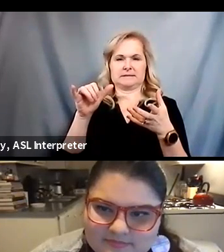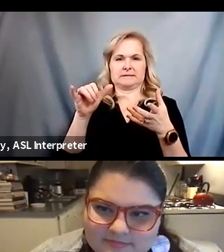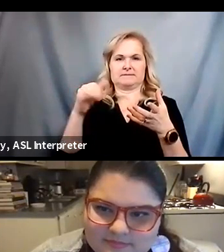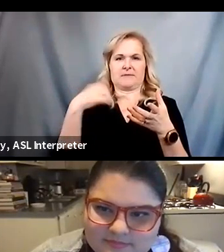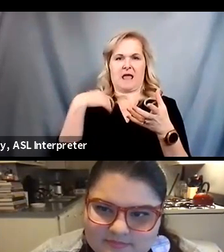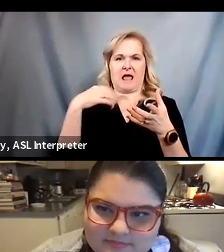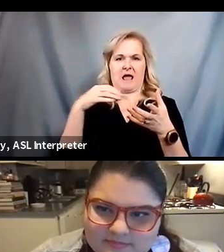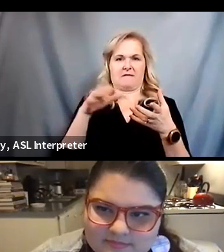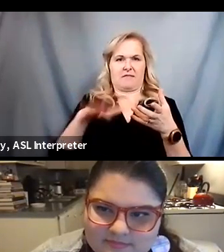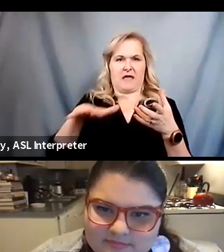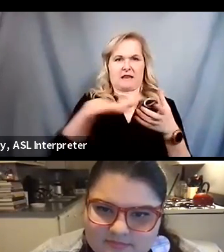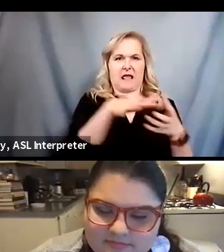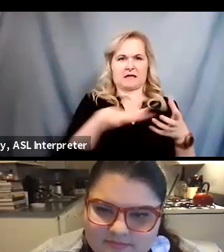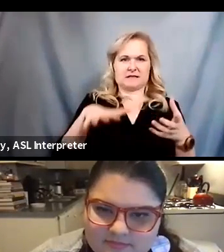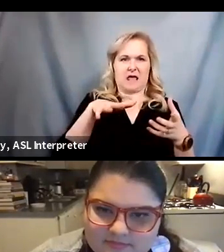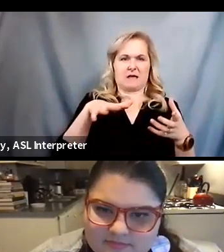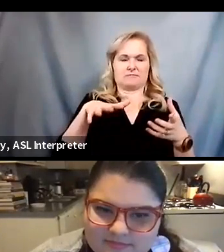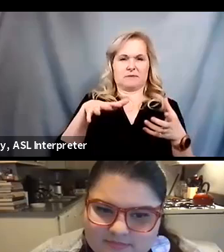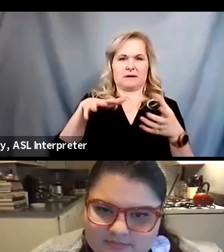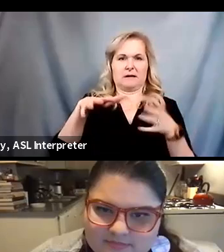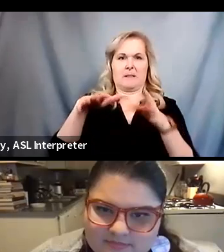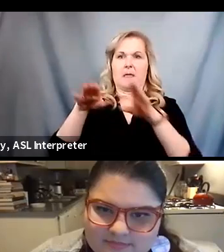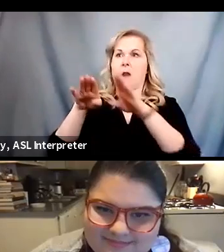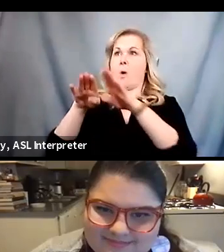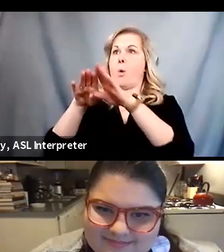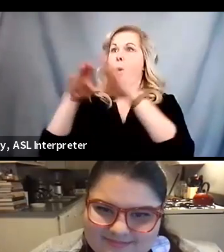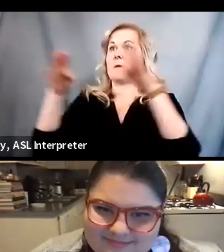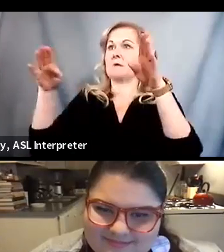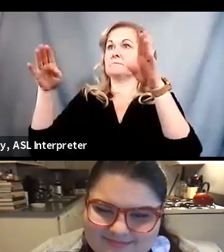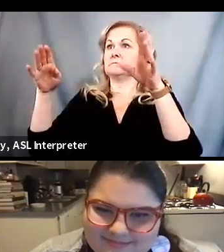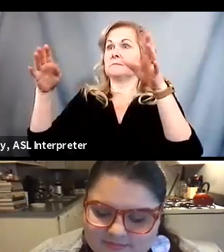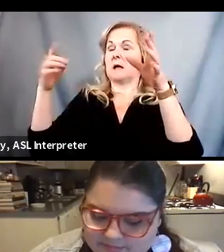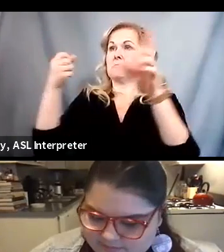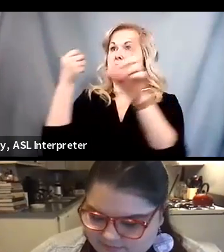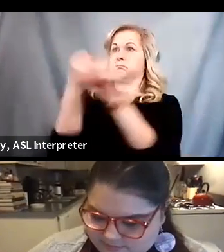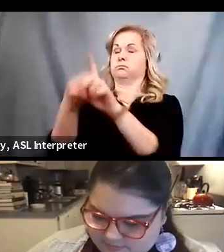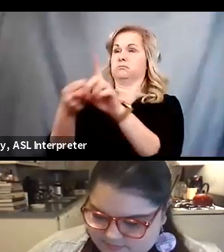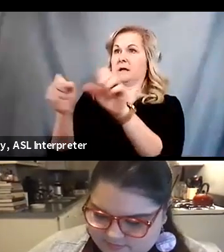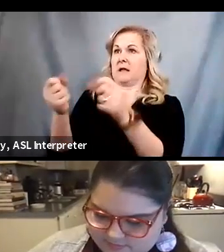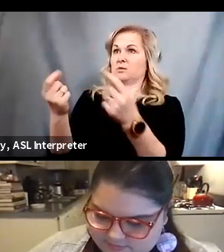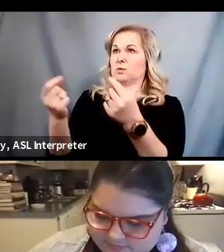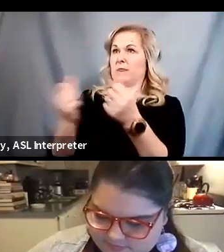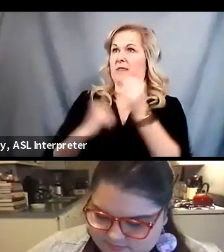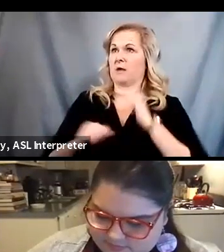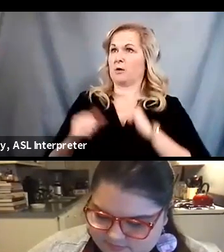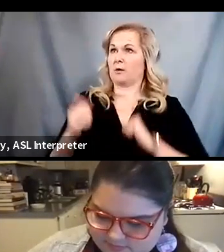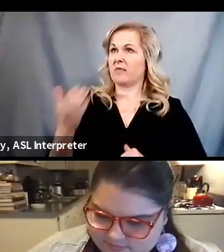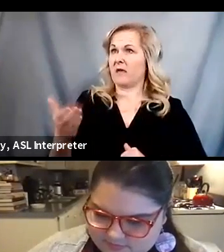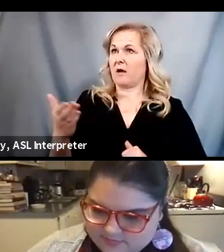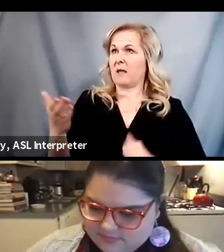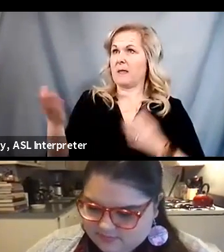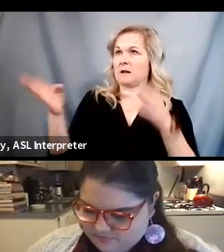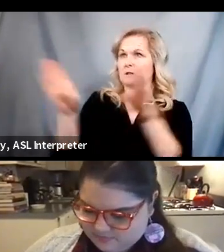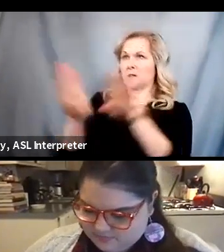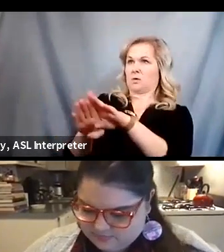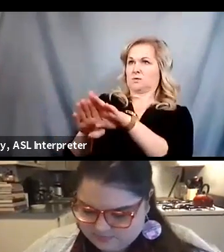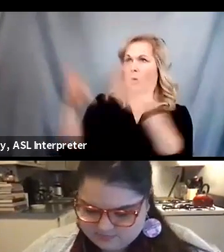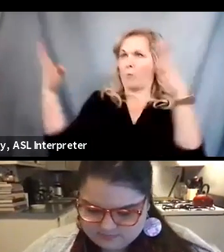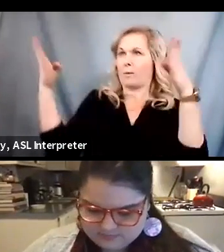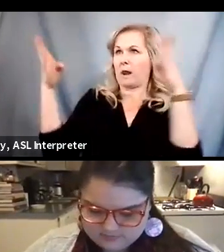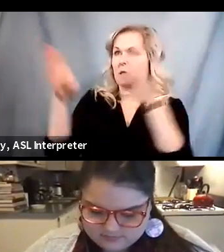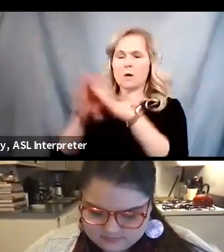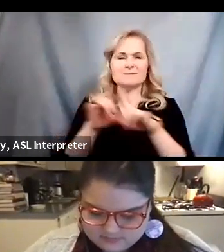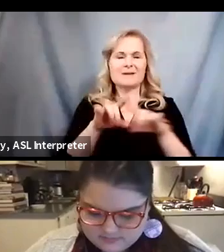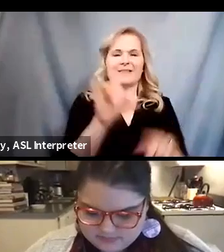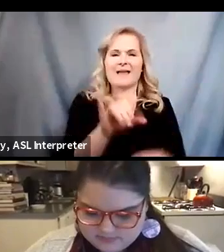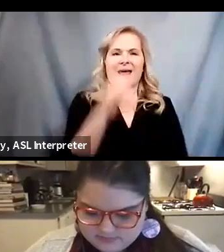of a landscape, and suddenly there was a place that we could do theater in. And I think that that's the same way that we talk about our digital technologies.